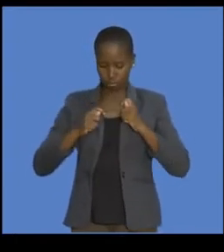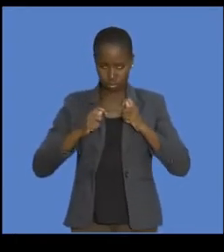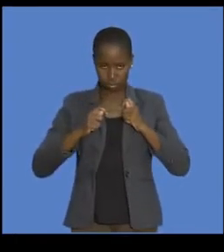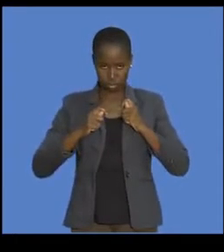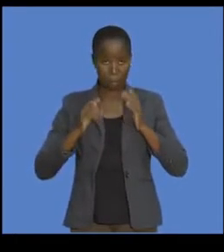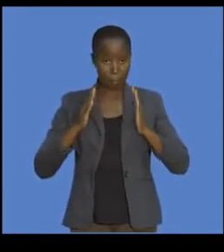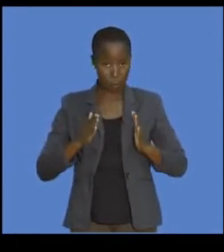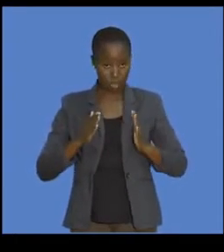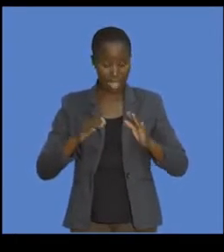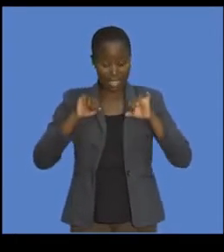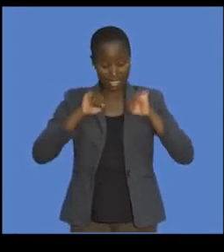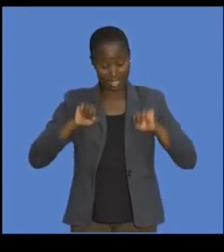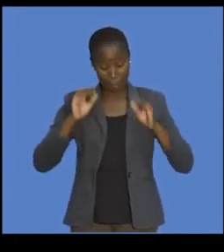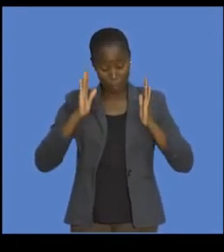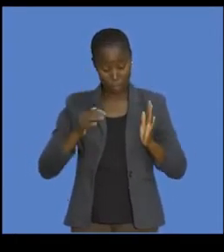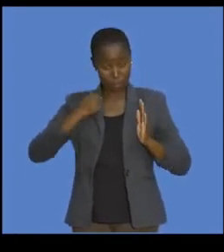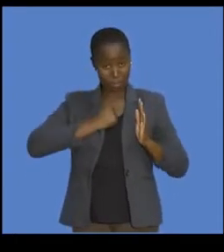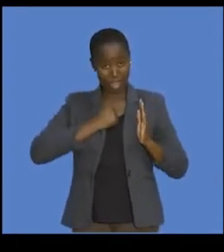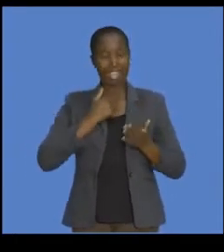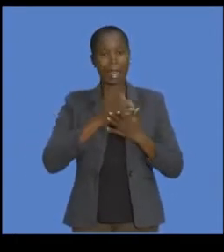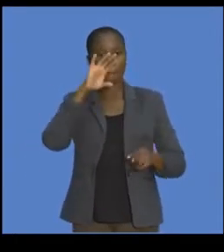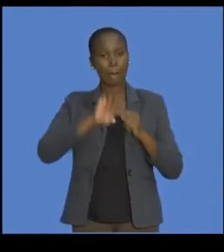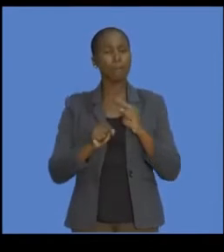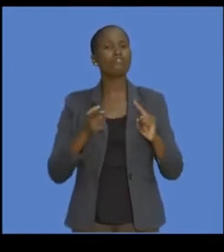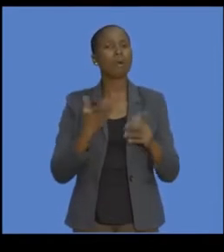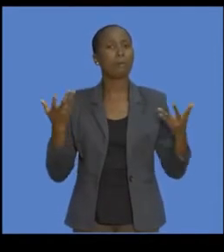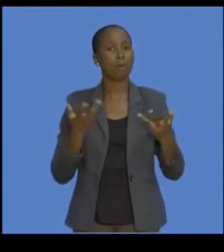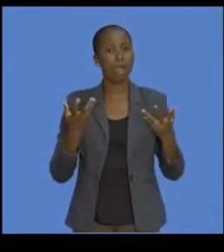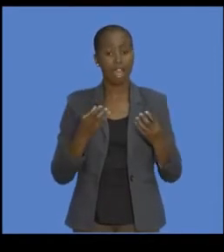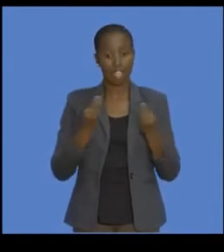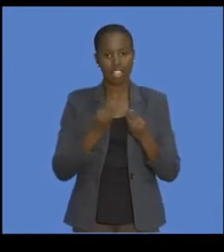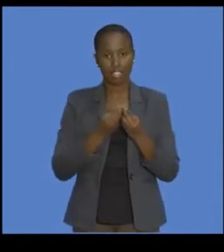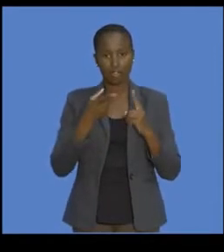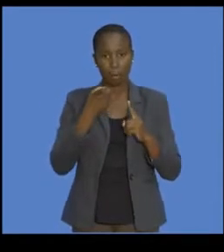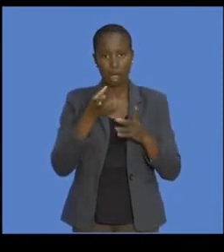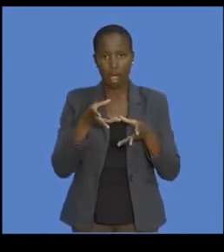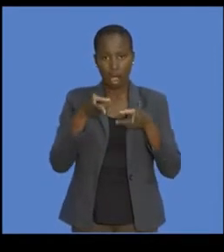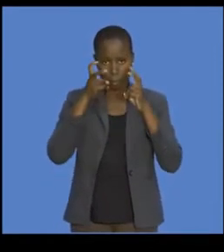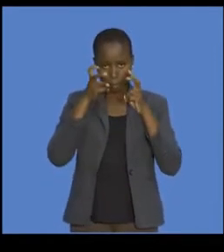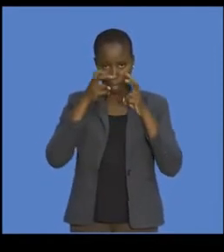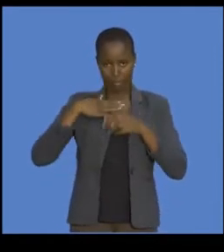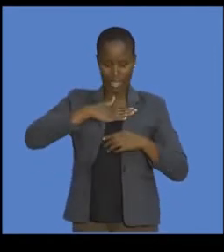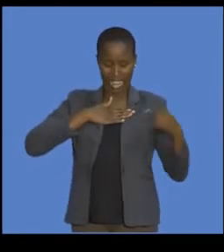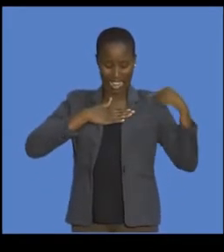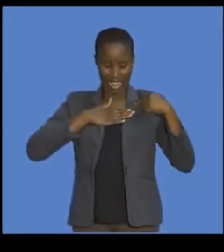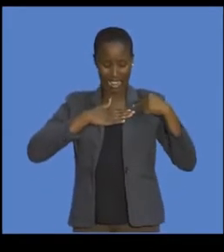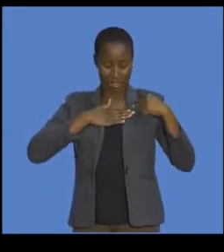system are realized by the sensor, which then sends the information to the control unit.